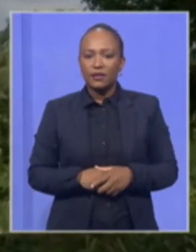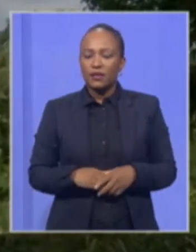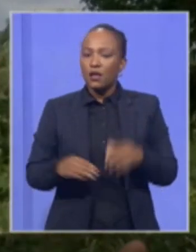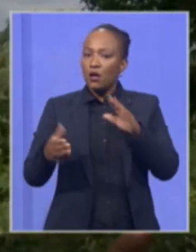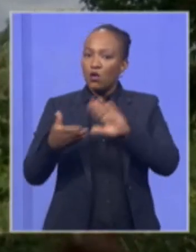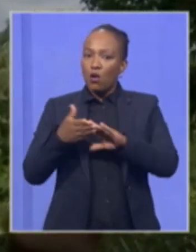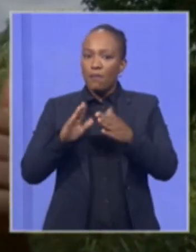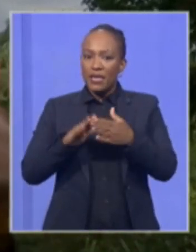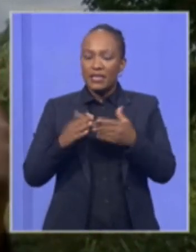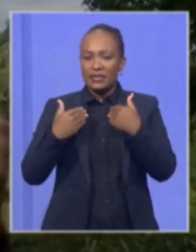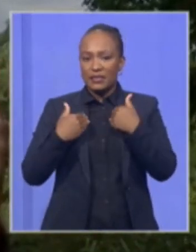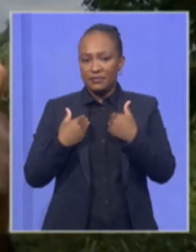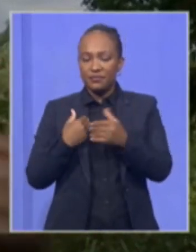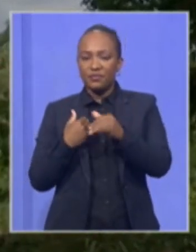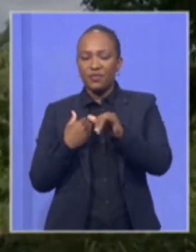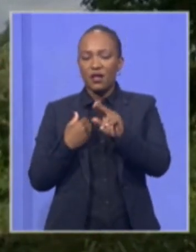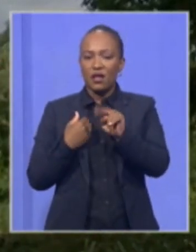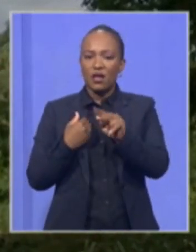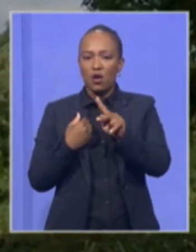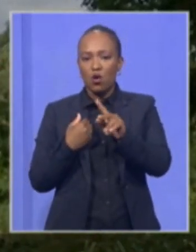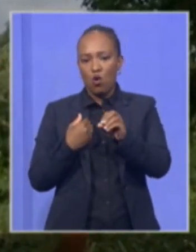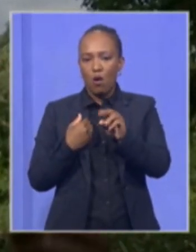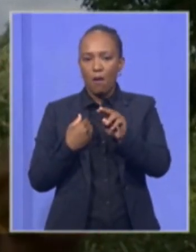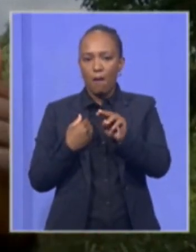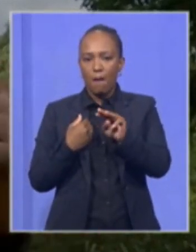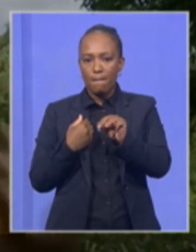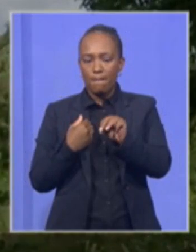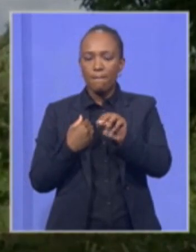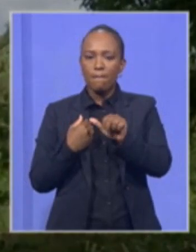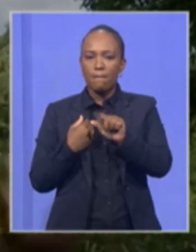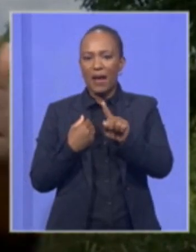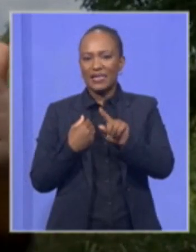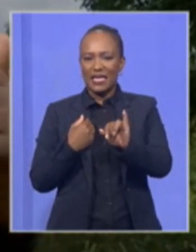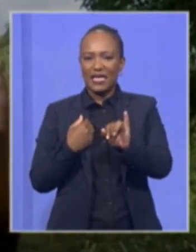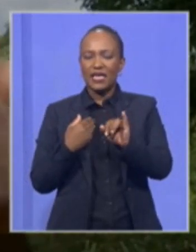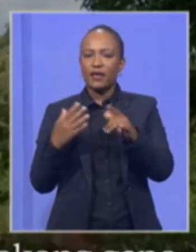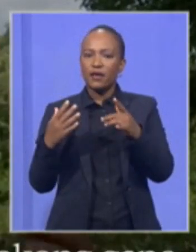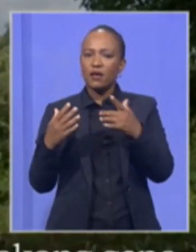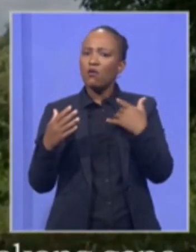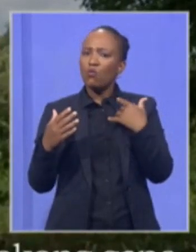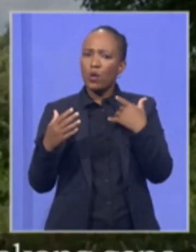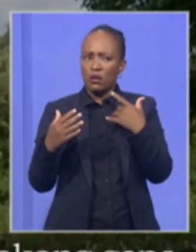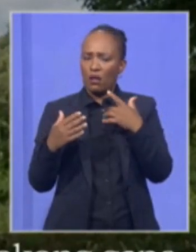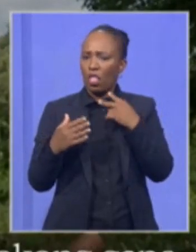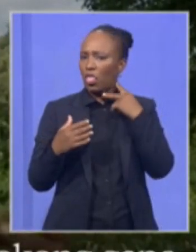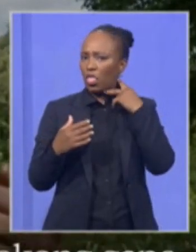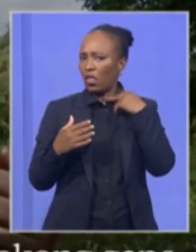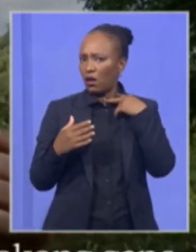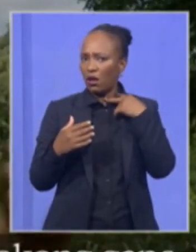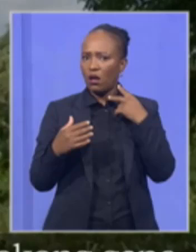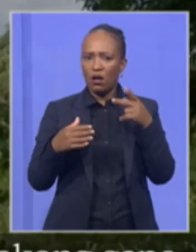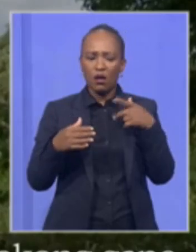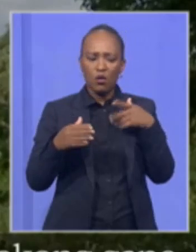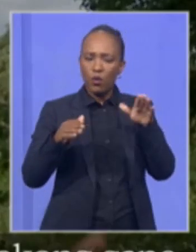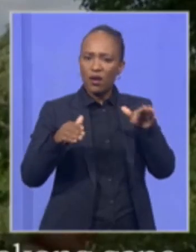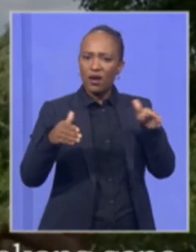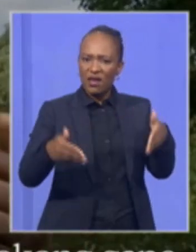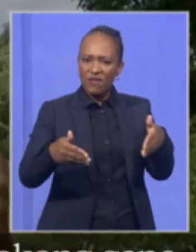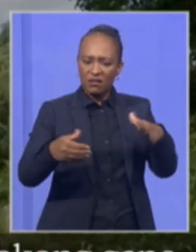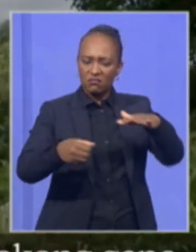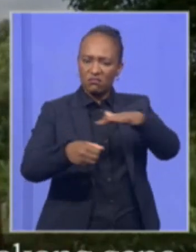truly disappointed about this incident, because in a graveyard we used to respect the graveyard years